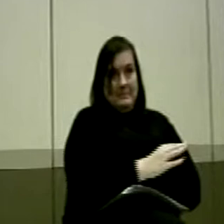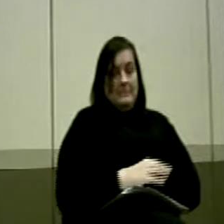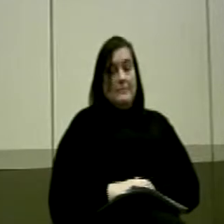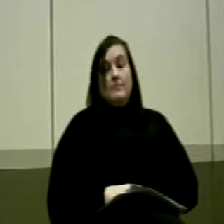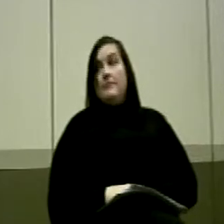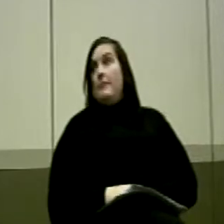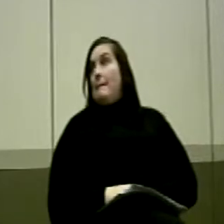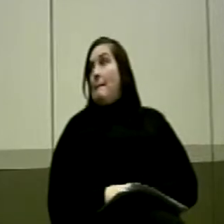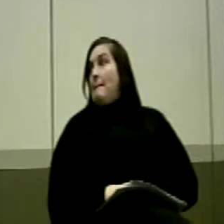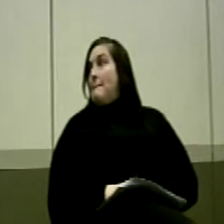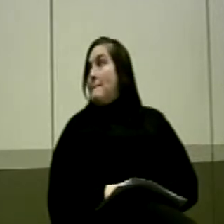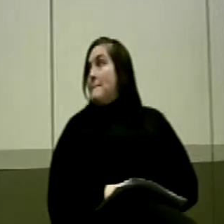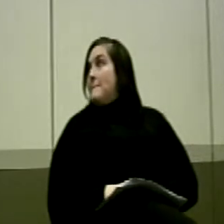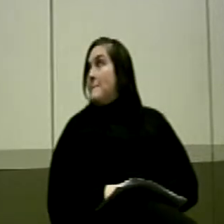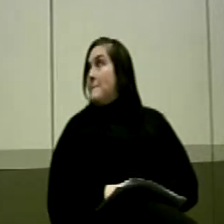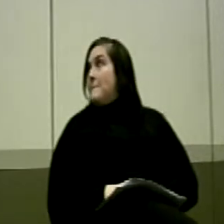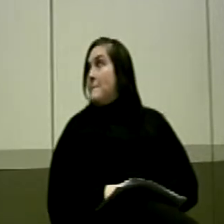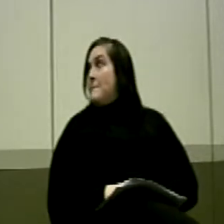15 minutes,